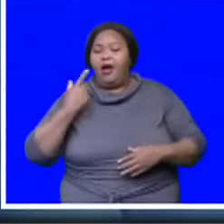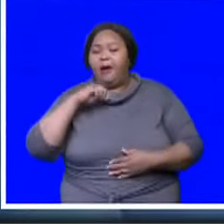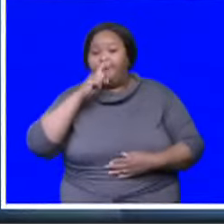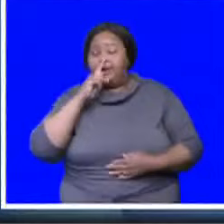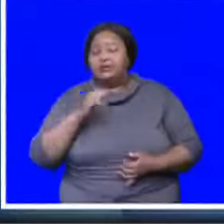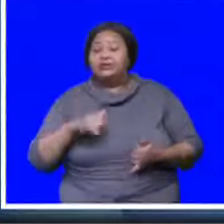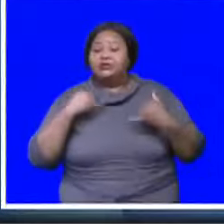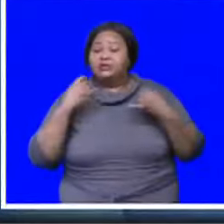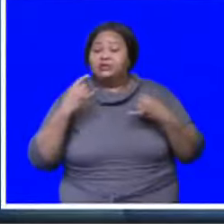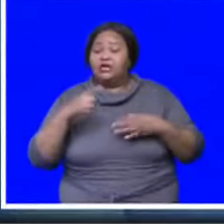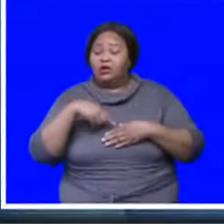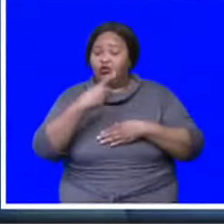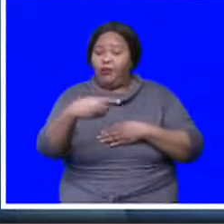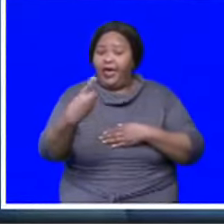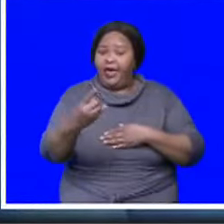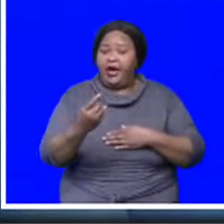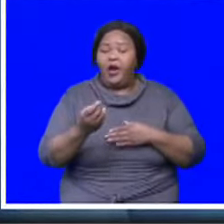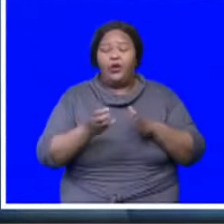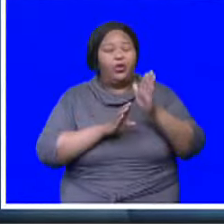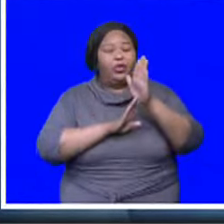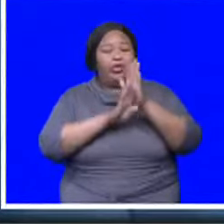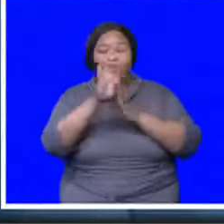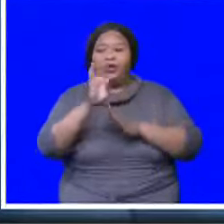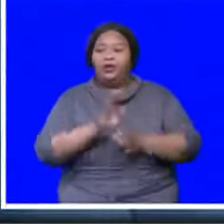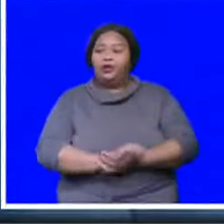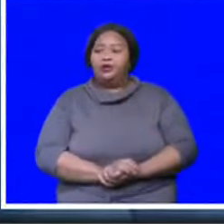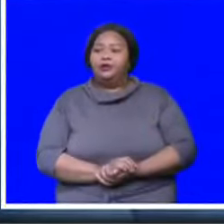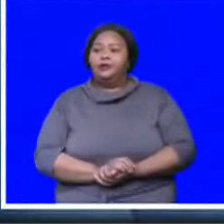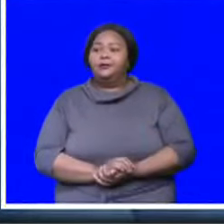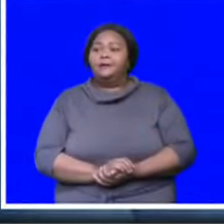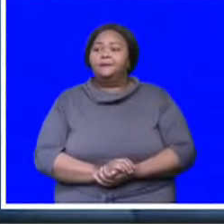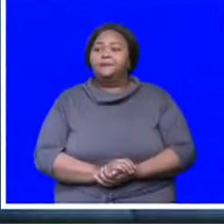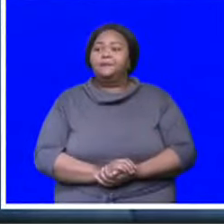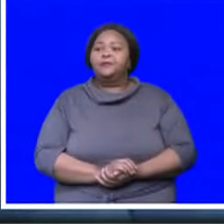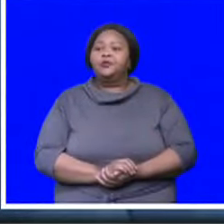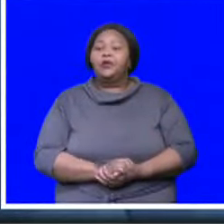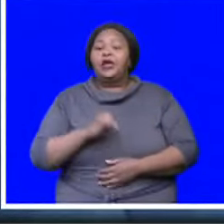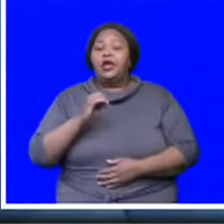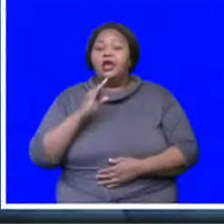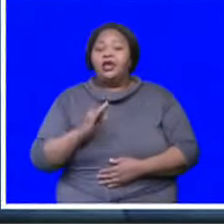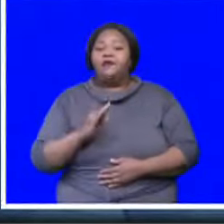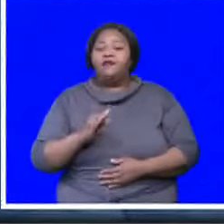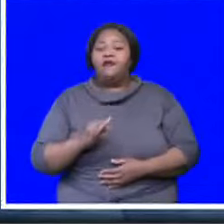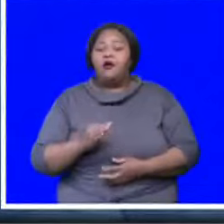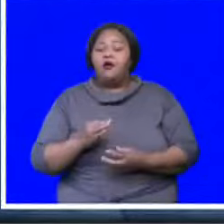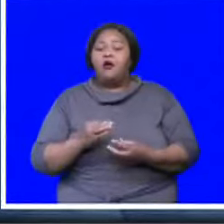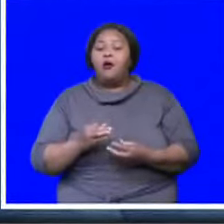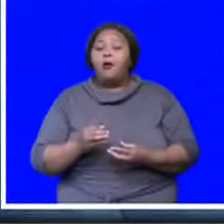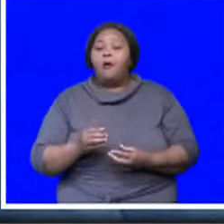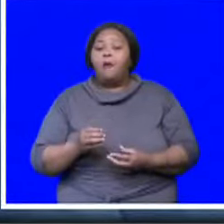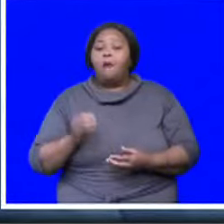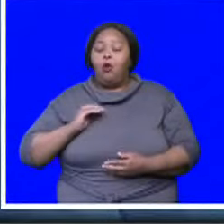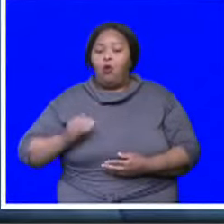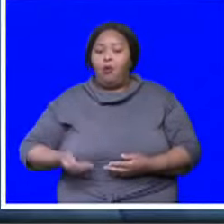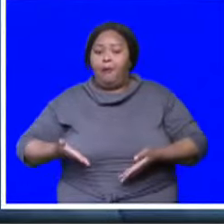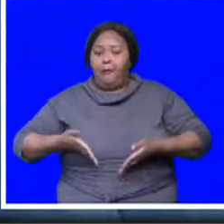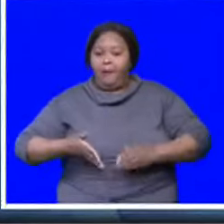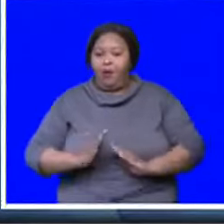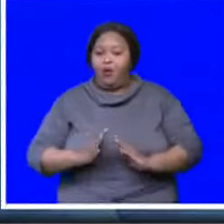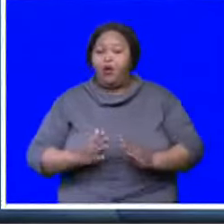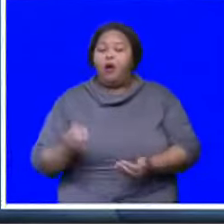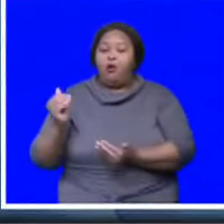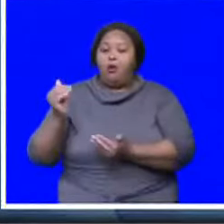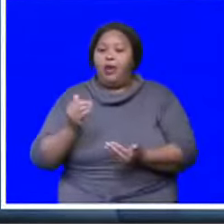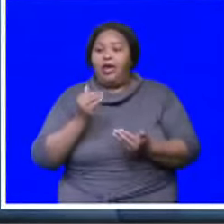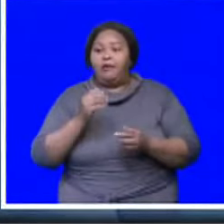bekusibantwana ababelewa kusinaba labancane kakhulu bese basishiya. Kodwa la esibhedlela nyalo ngale mission lekhona bodokotela sebakhona